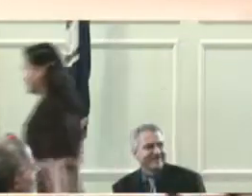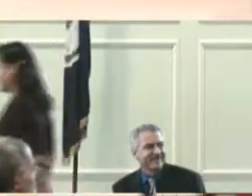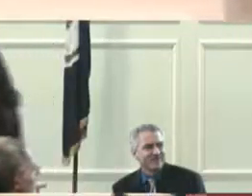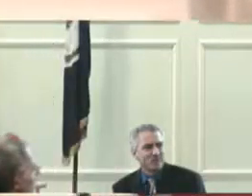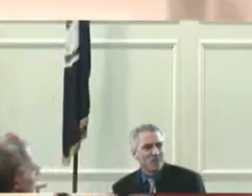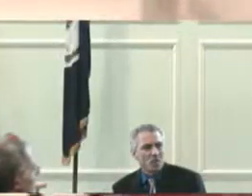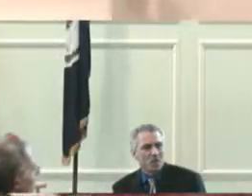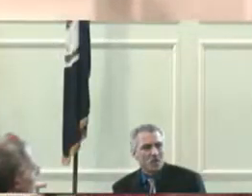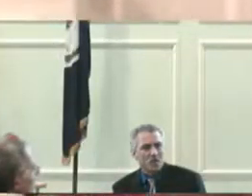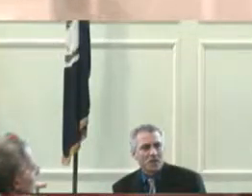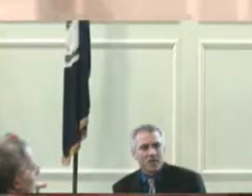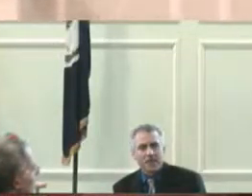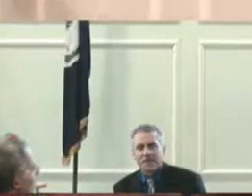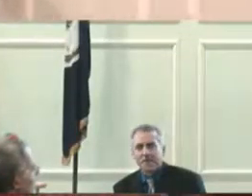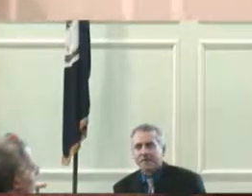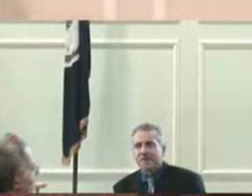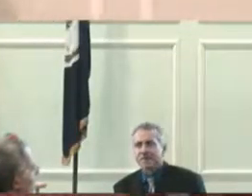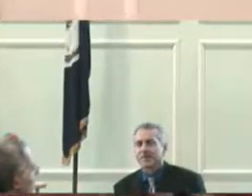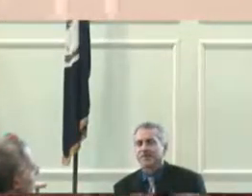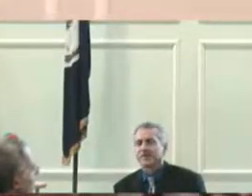Suzette Charles.